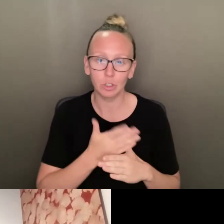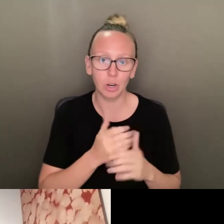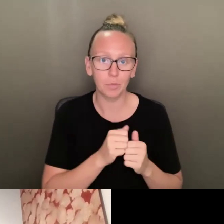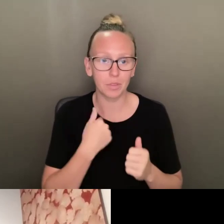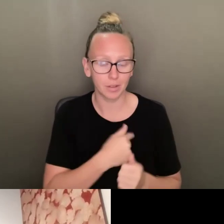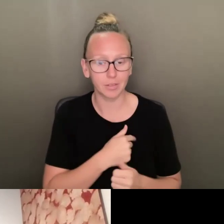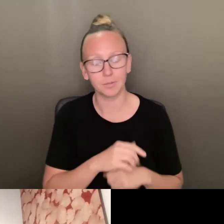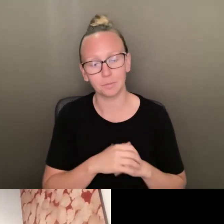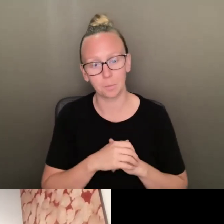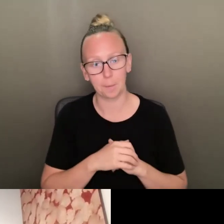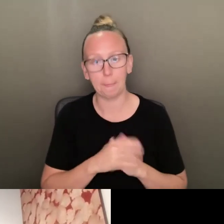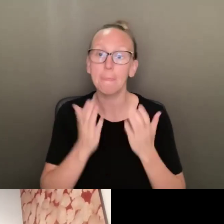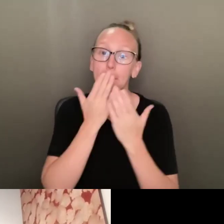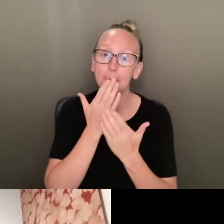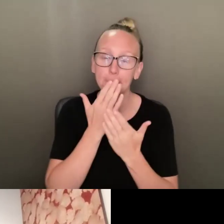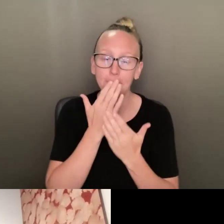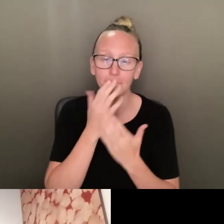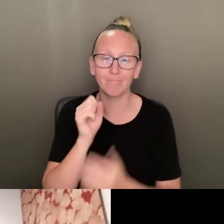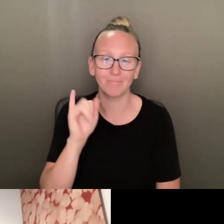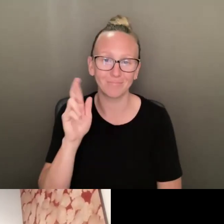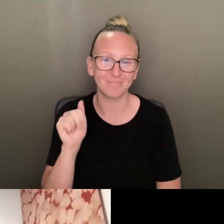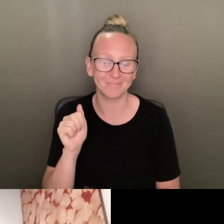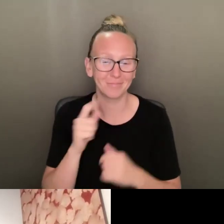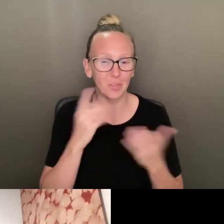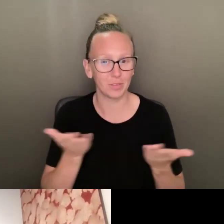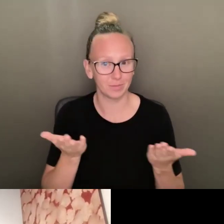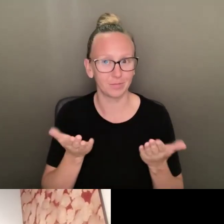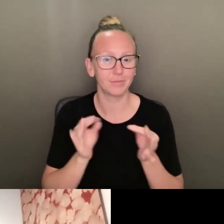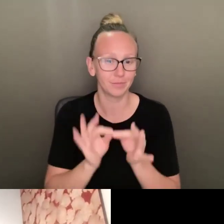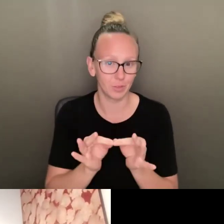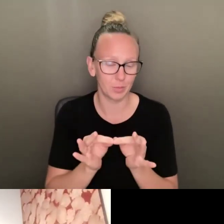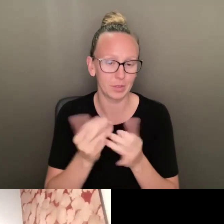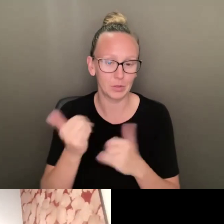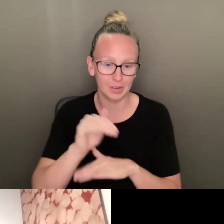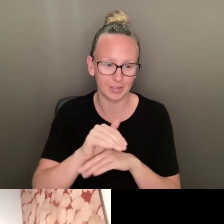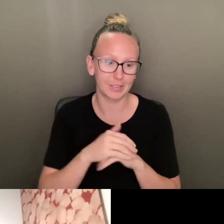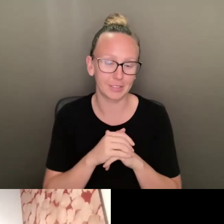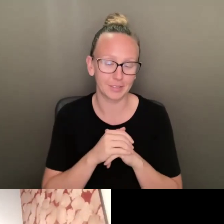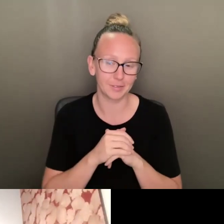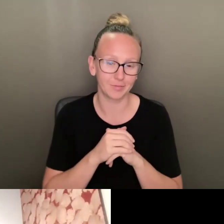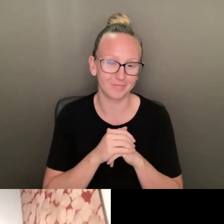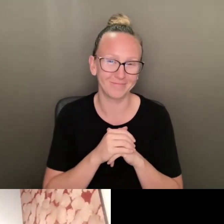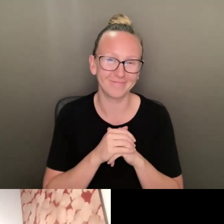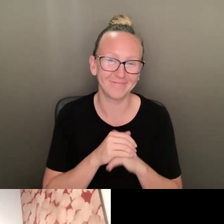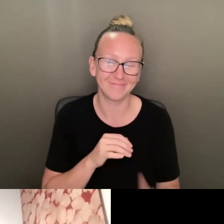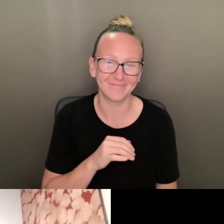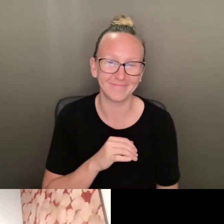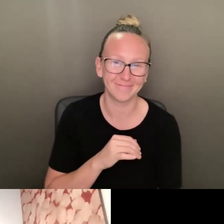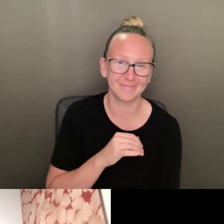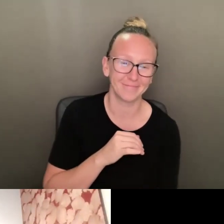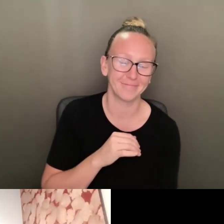us. And thank you, Sierra, for being here and translating or interpreting, sorry.